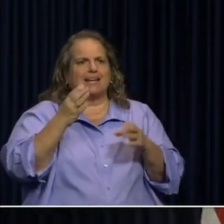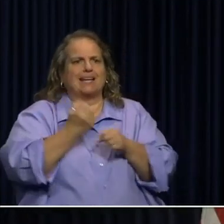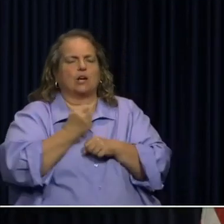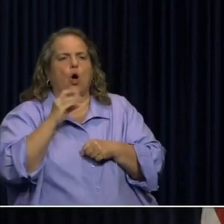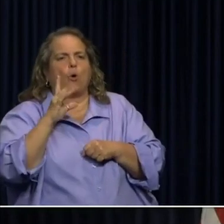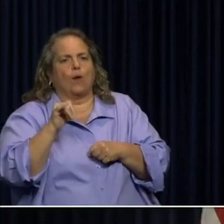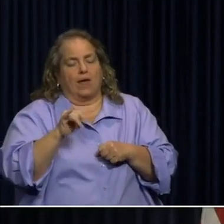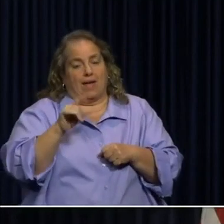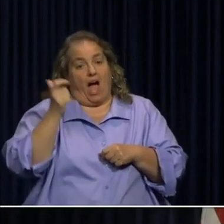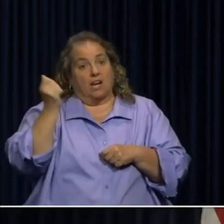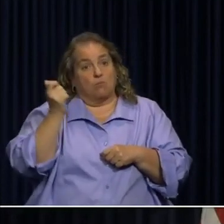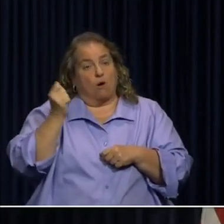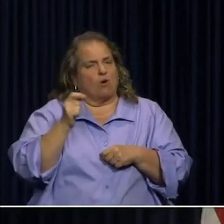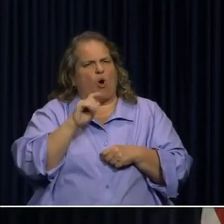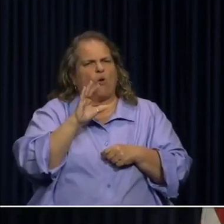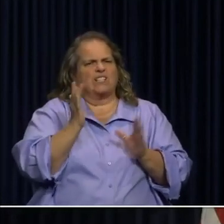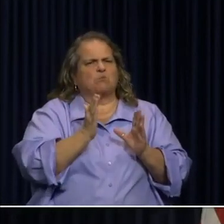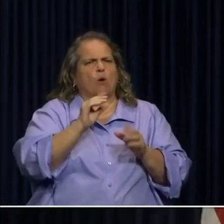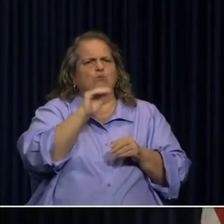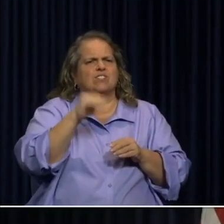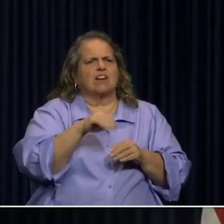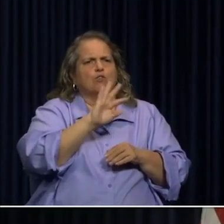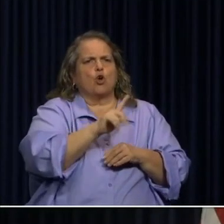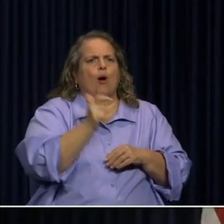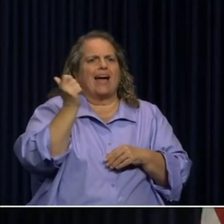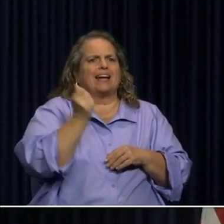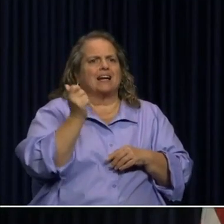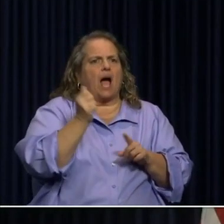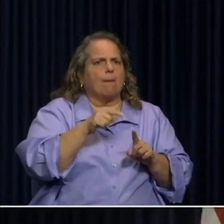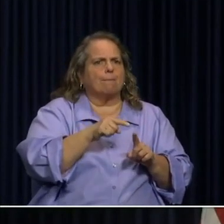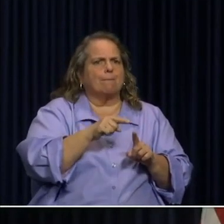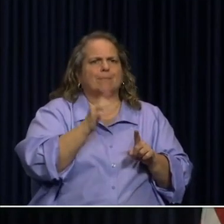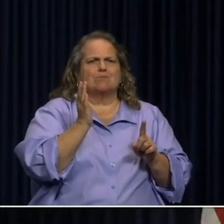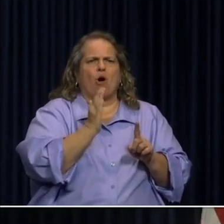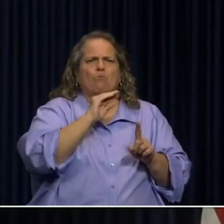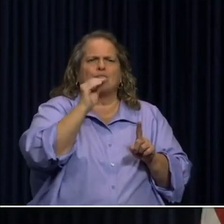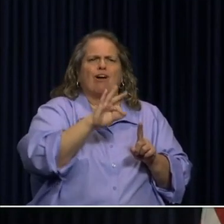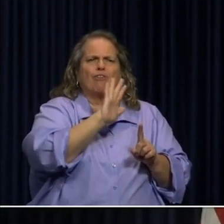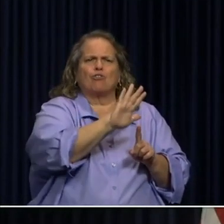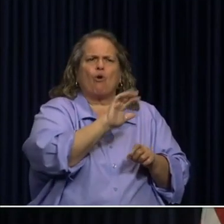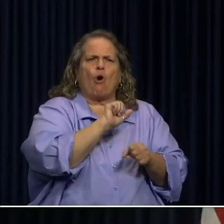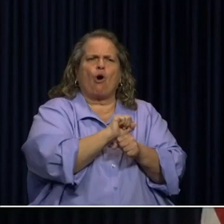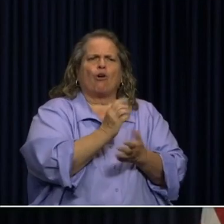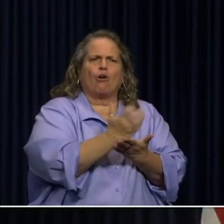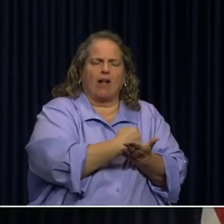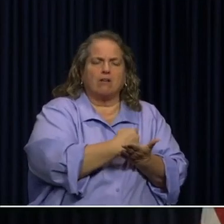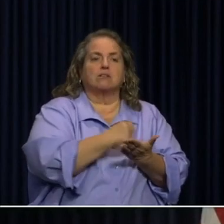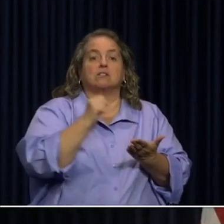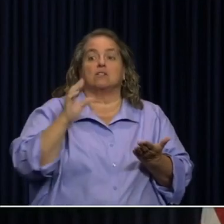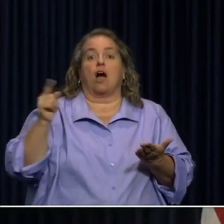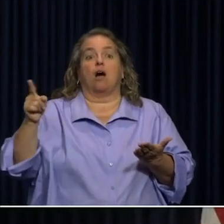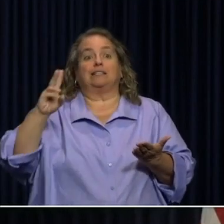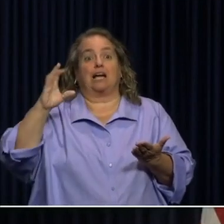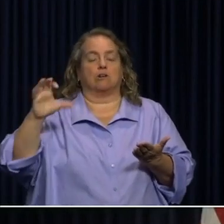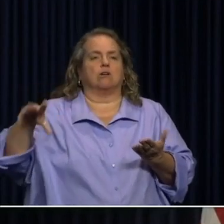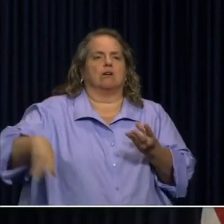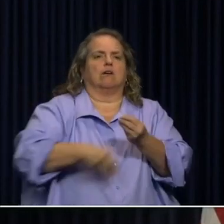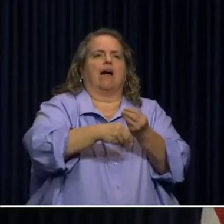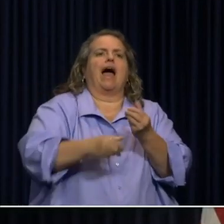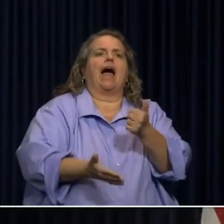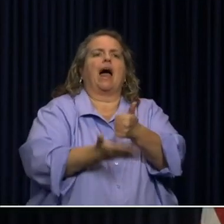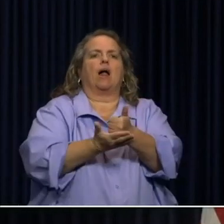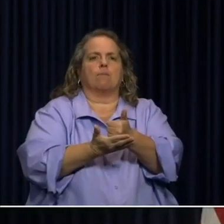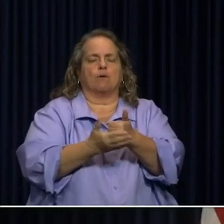would otherwise be. This is going to be a significant help. We are activating our first